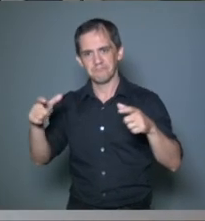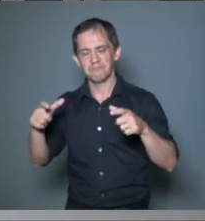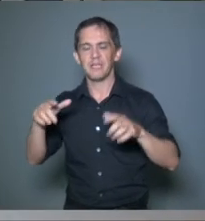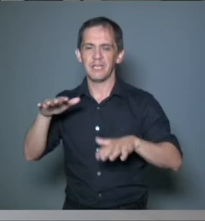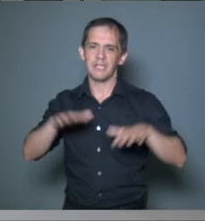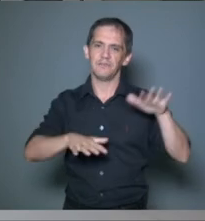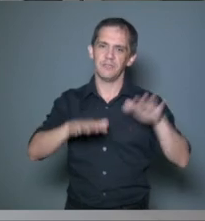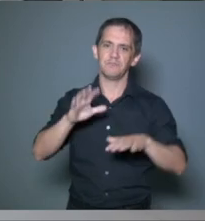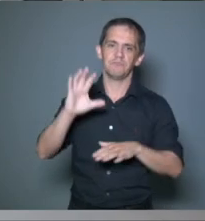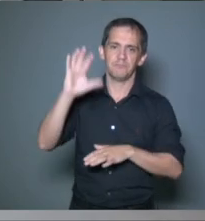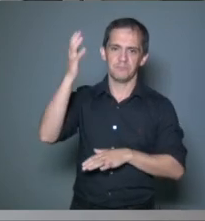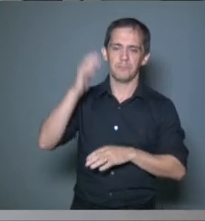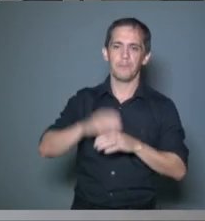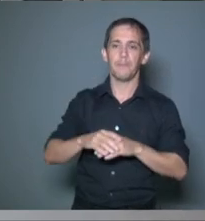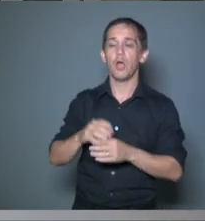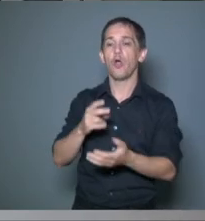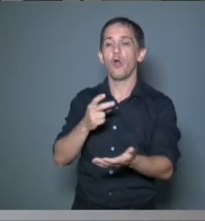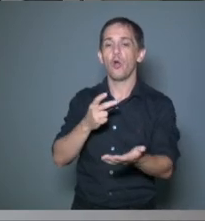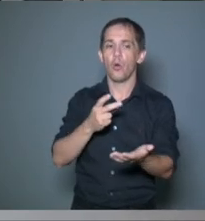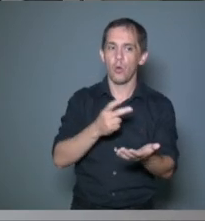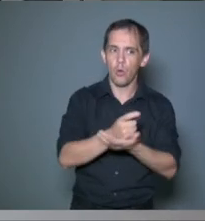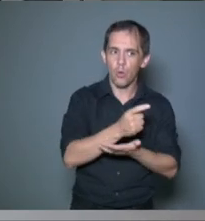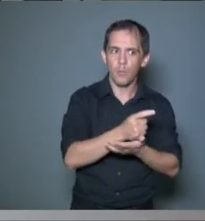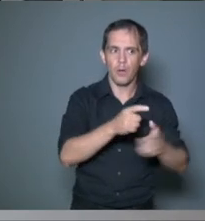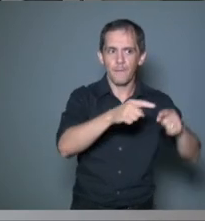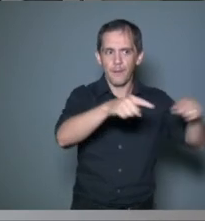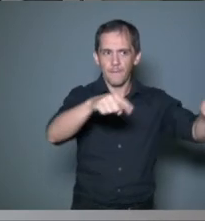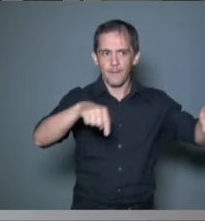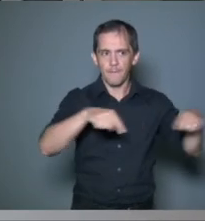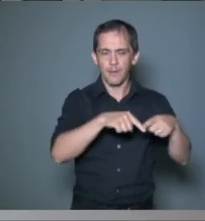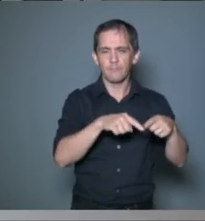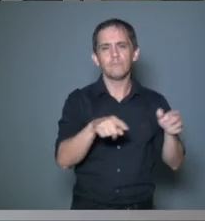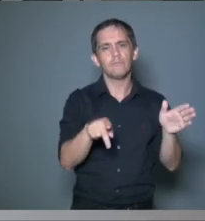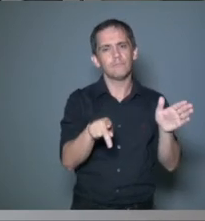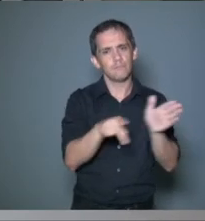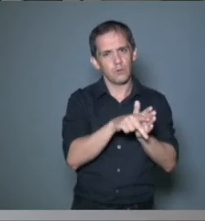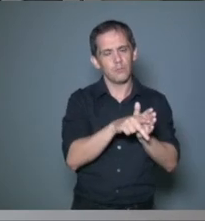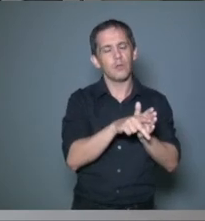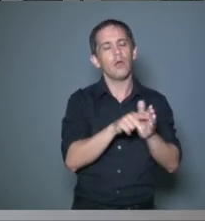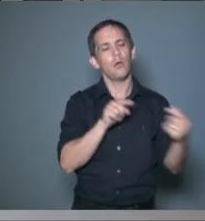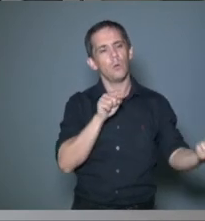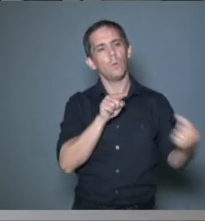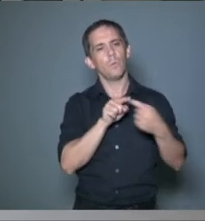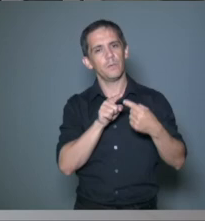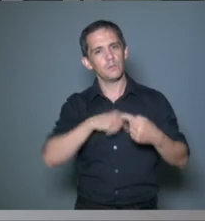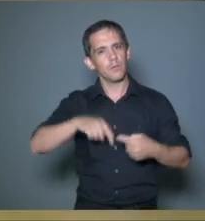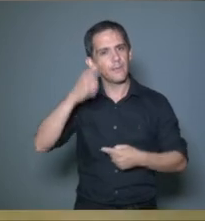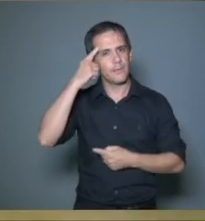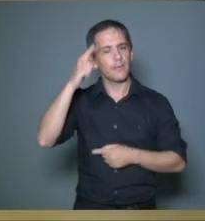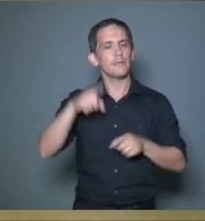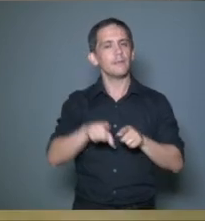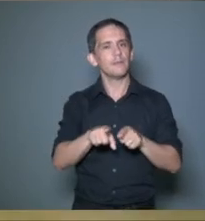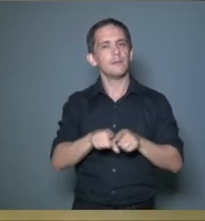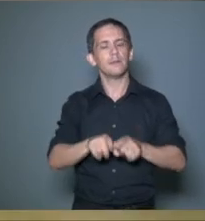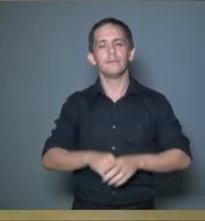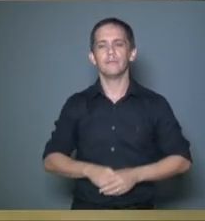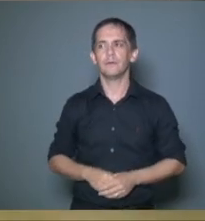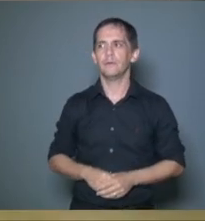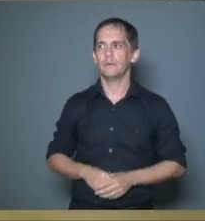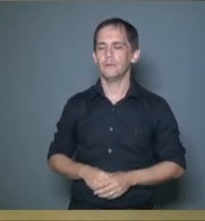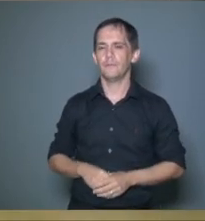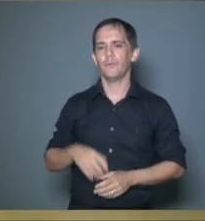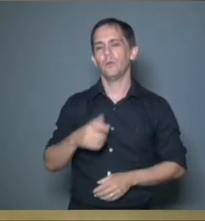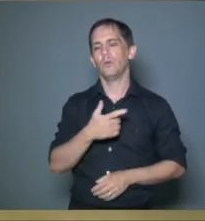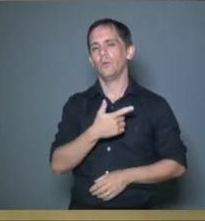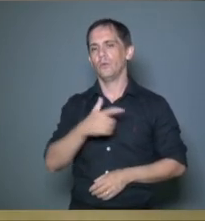ratio. But buying land to maintain that ratio is also convenient. Thank you. Thank